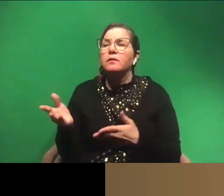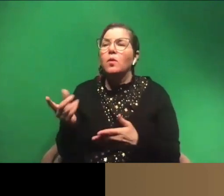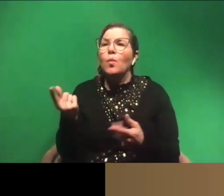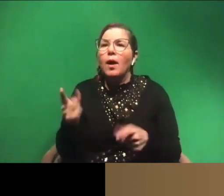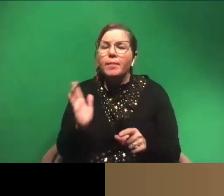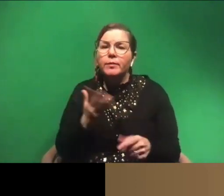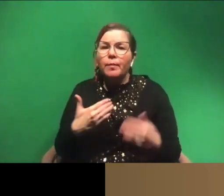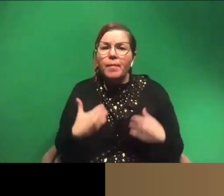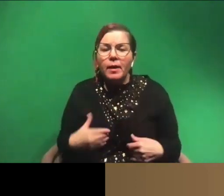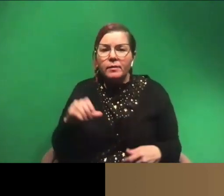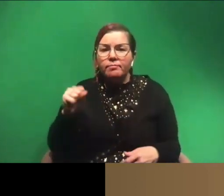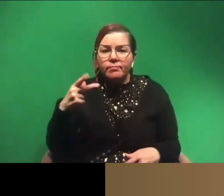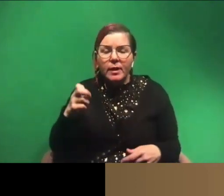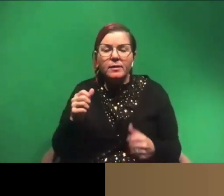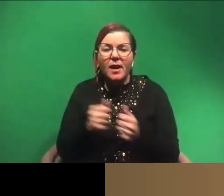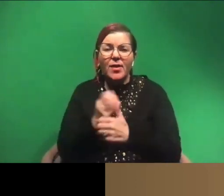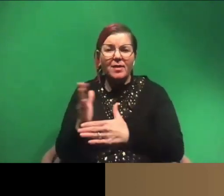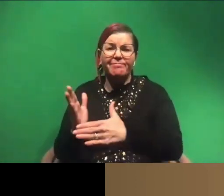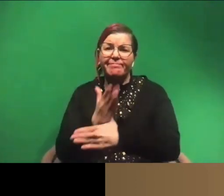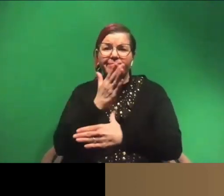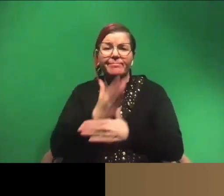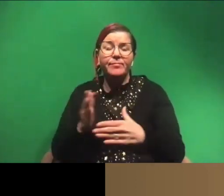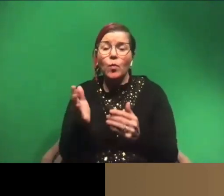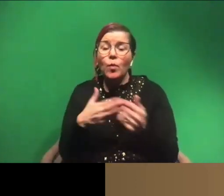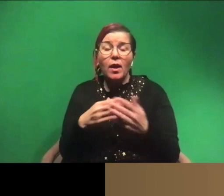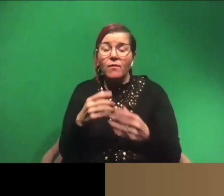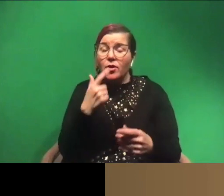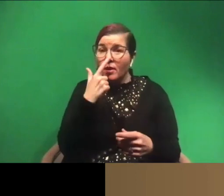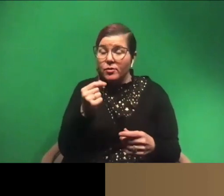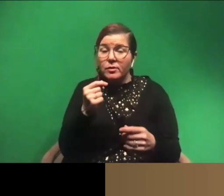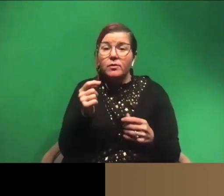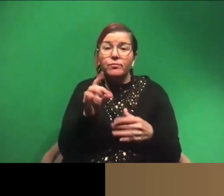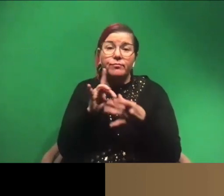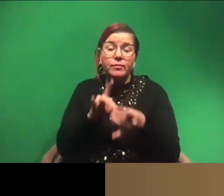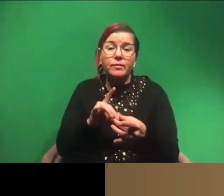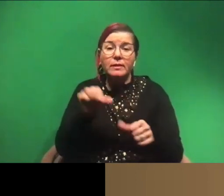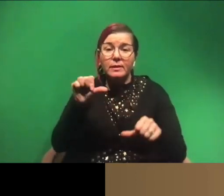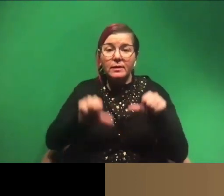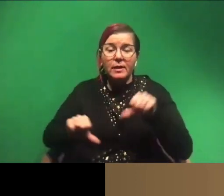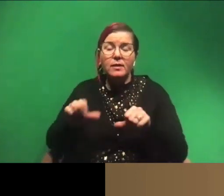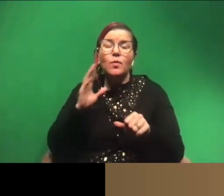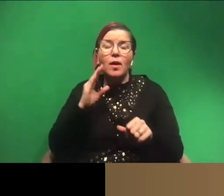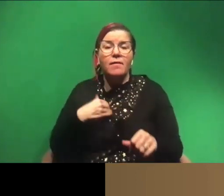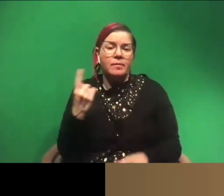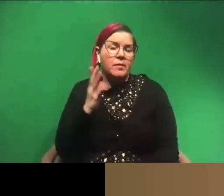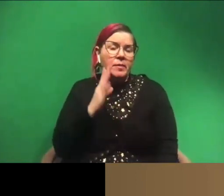in space and everything in between. So whatever you're interested in related to science, there's going to be something there.